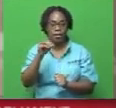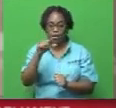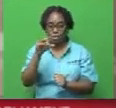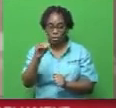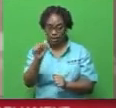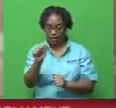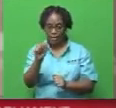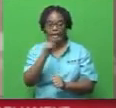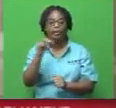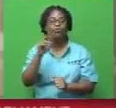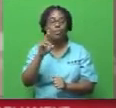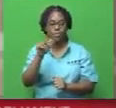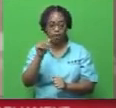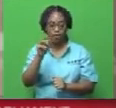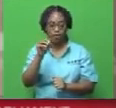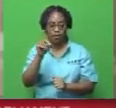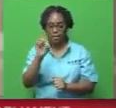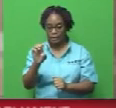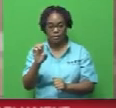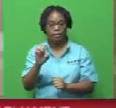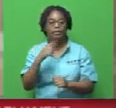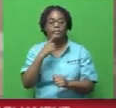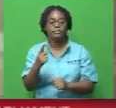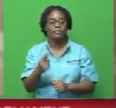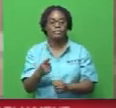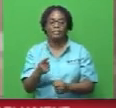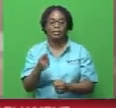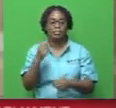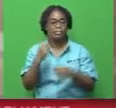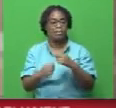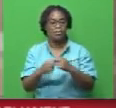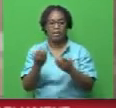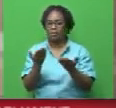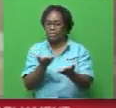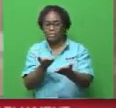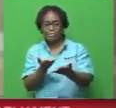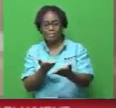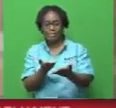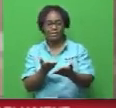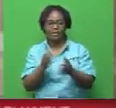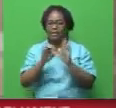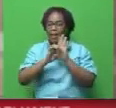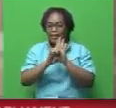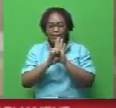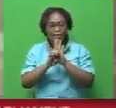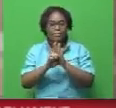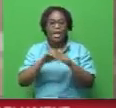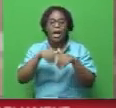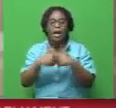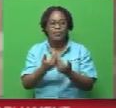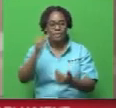from today's editorial in the Express, this indemnity will stand for all time as evidence of a government's flagrant abuse of power